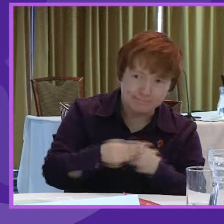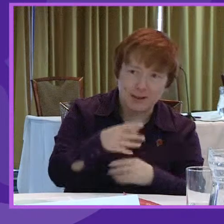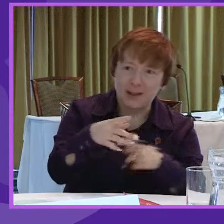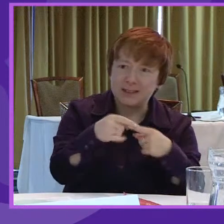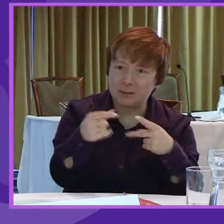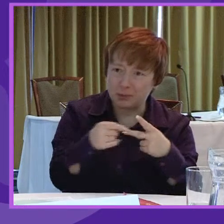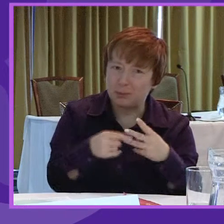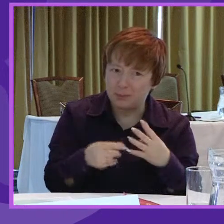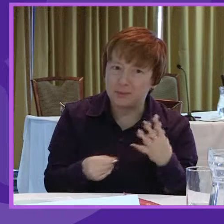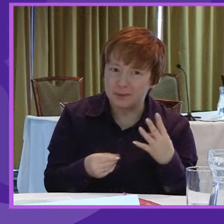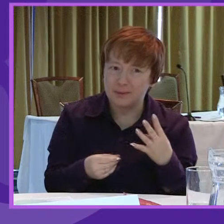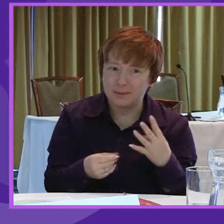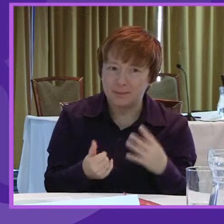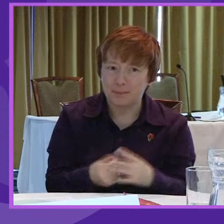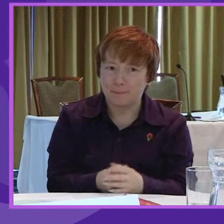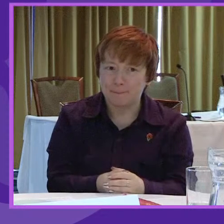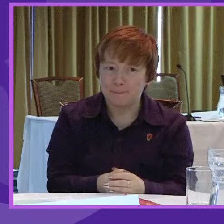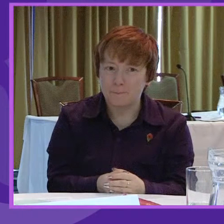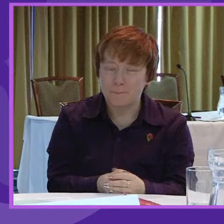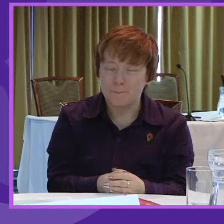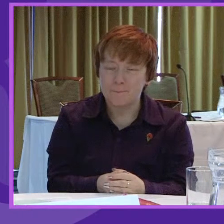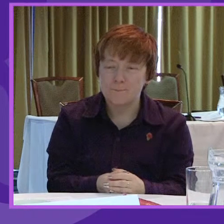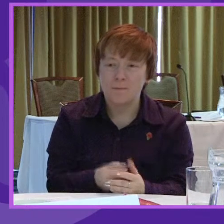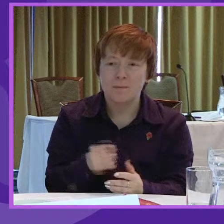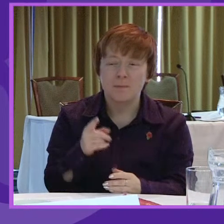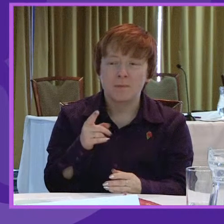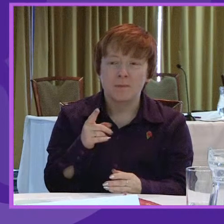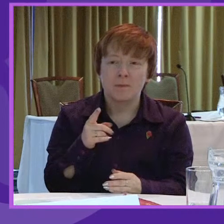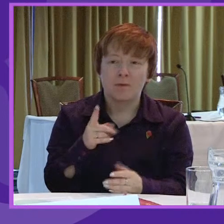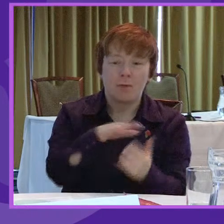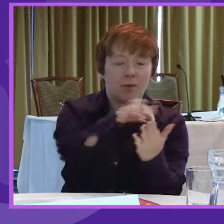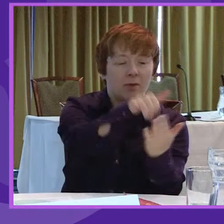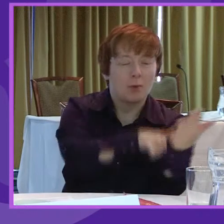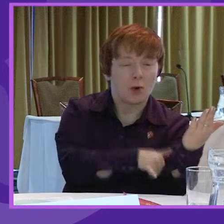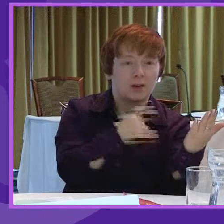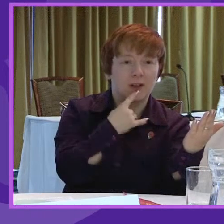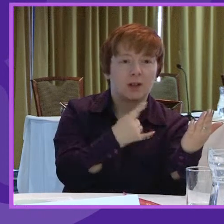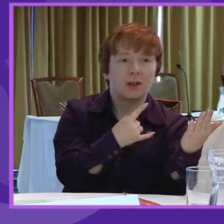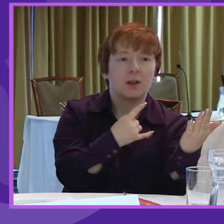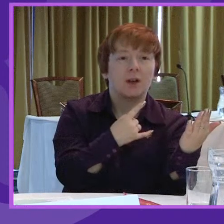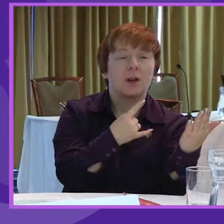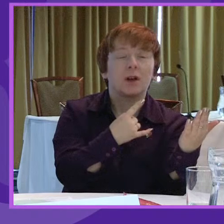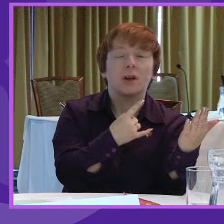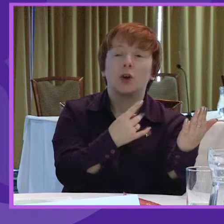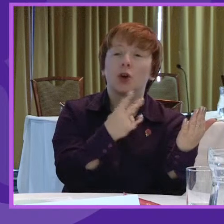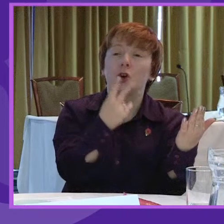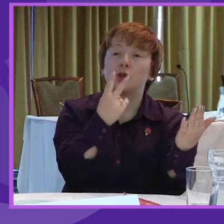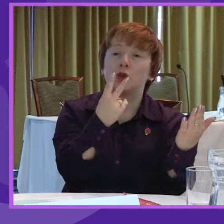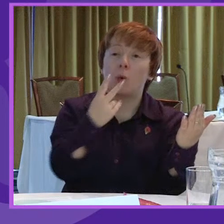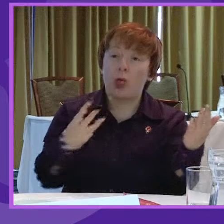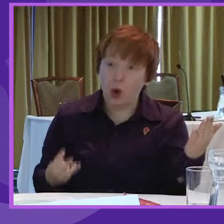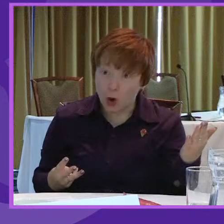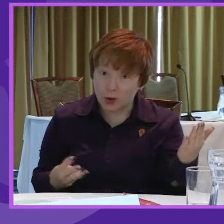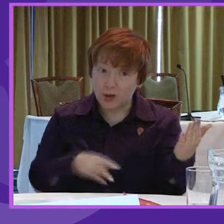bee just for this slide. So, to take a quote from the report, 2/3 of additional